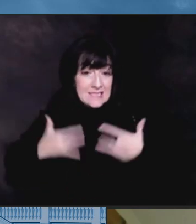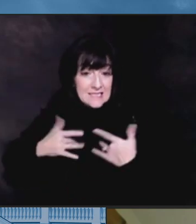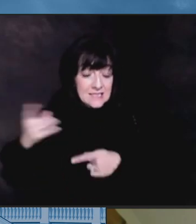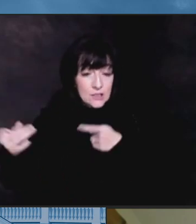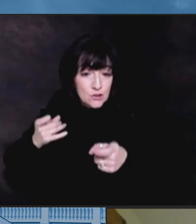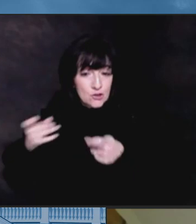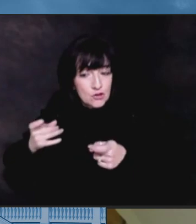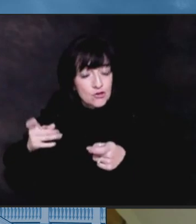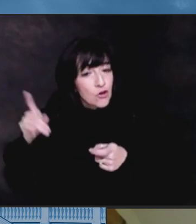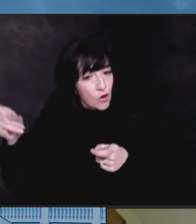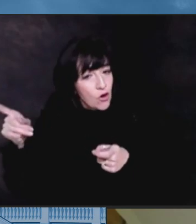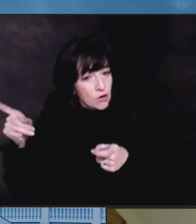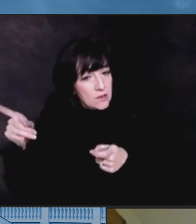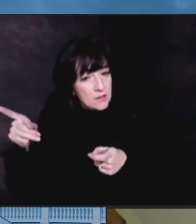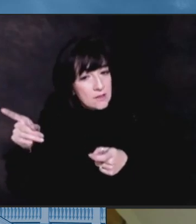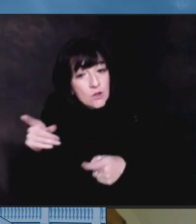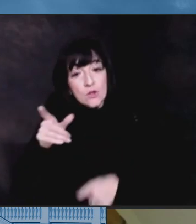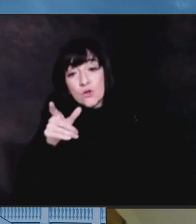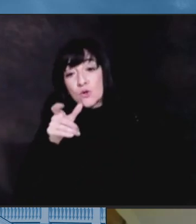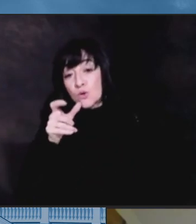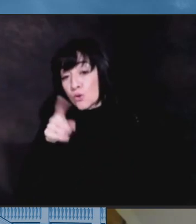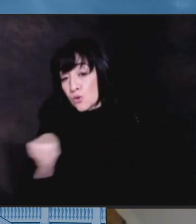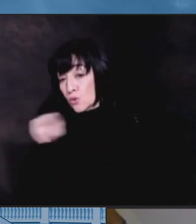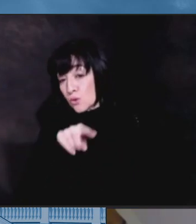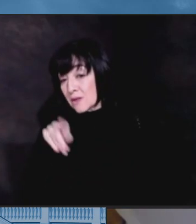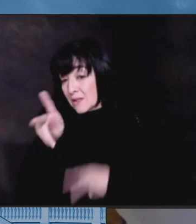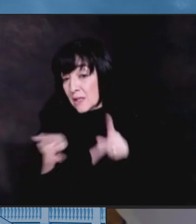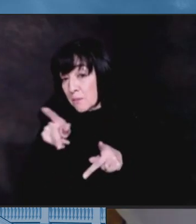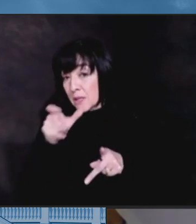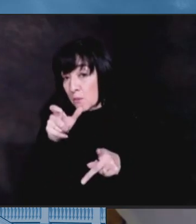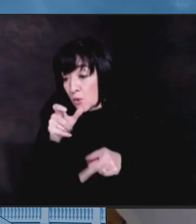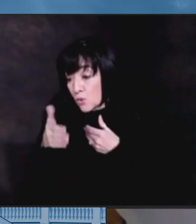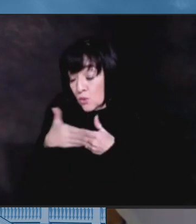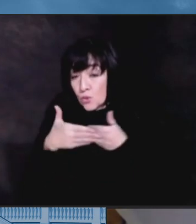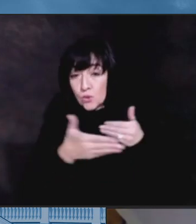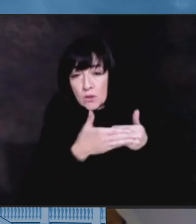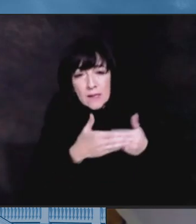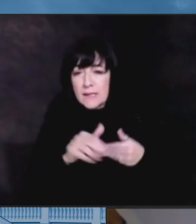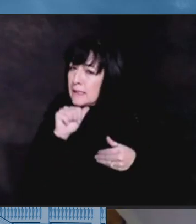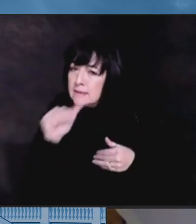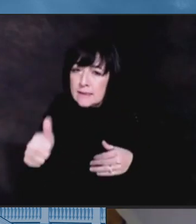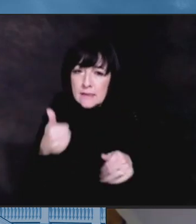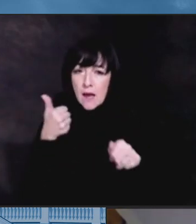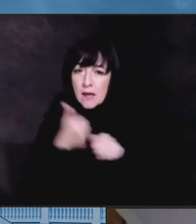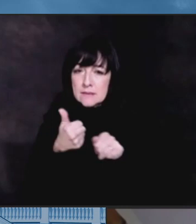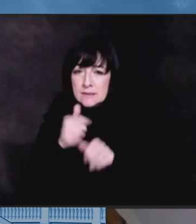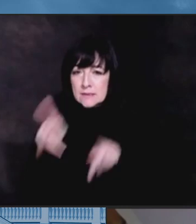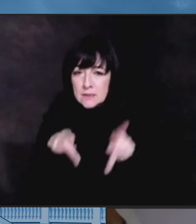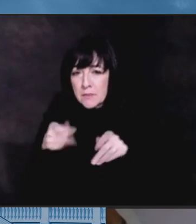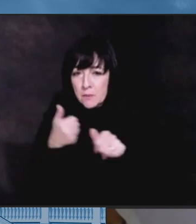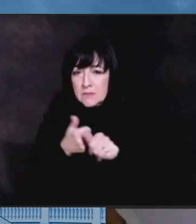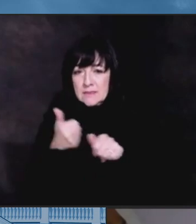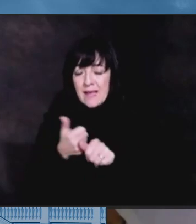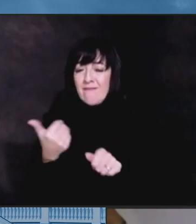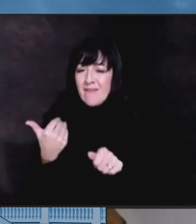for those who are close contacts. So not for people who have COVID, but for those who are